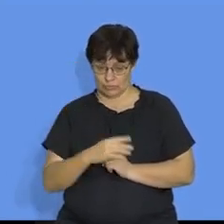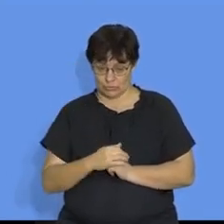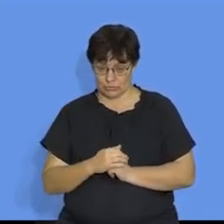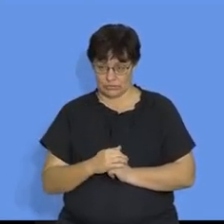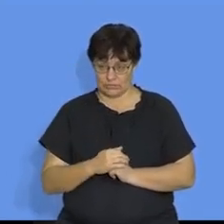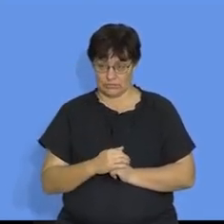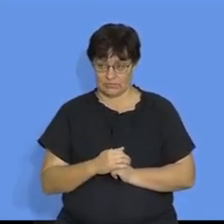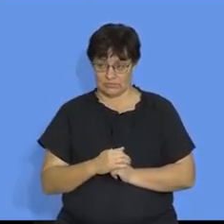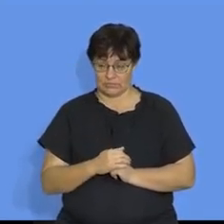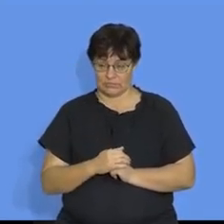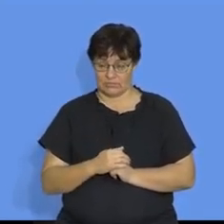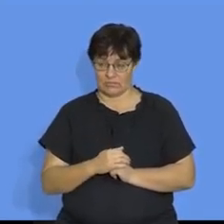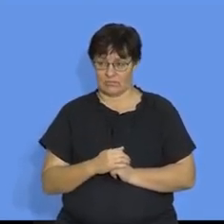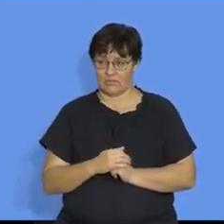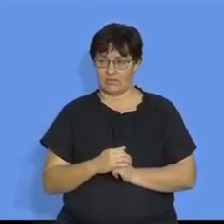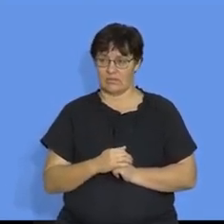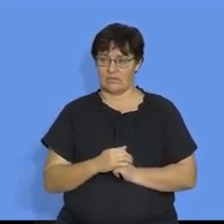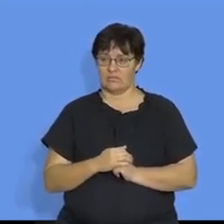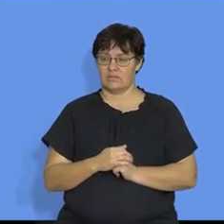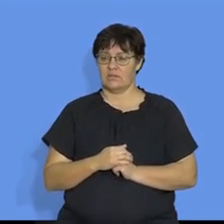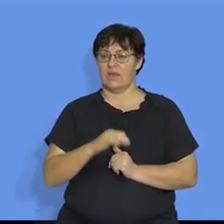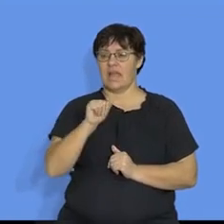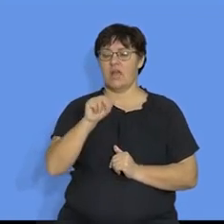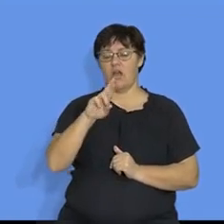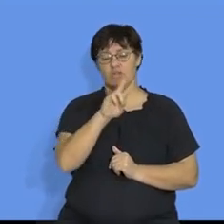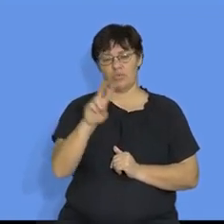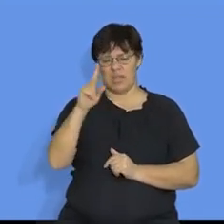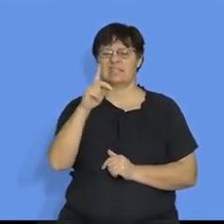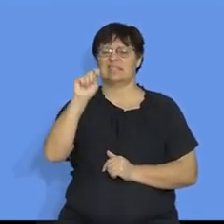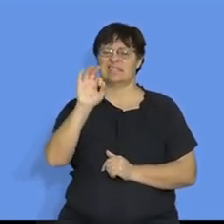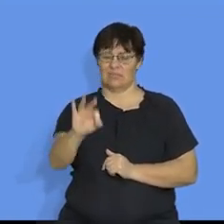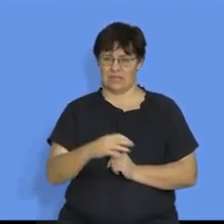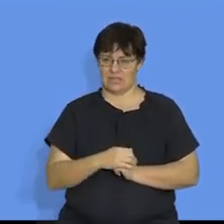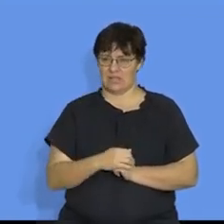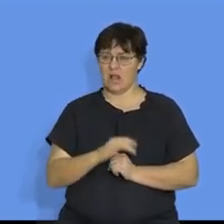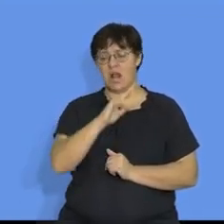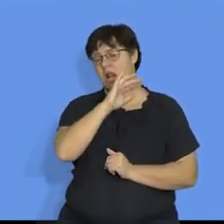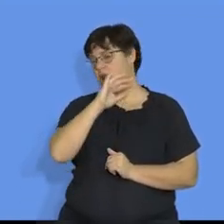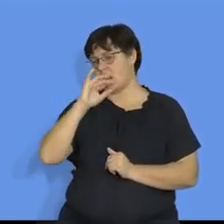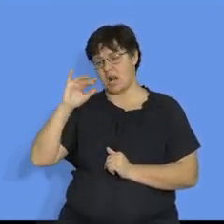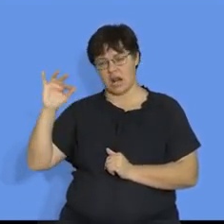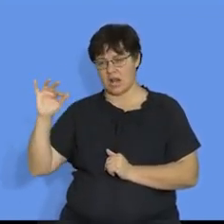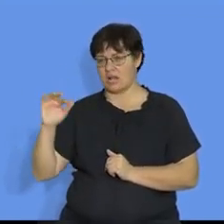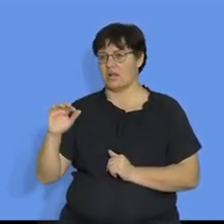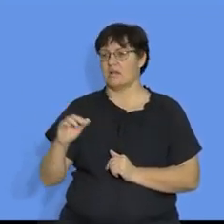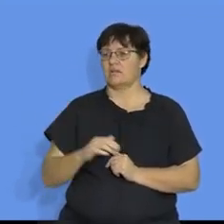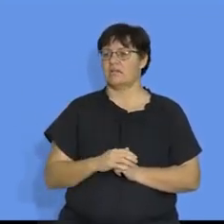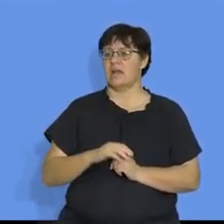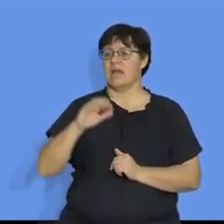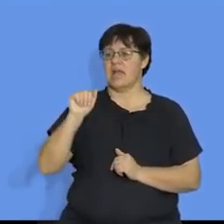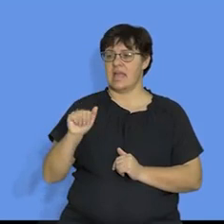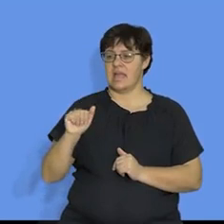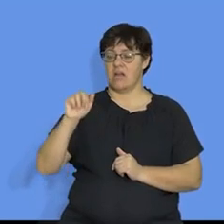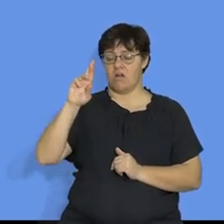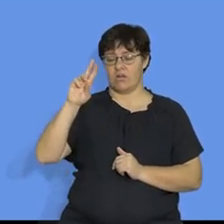ratio another time. So AR squared is the same thing as T3, going the whole way up to A to the power